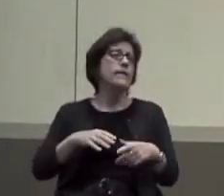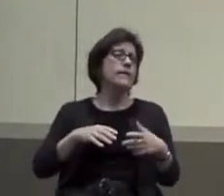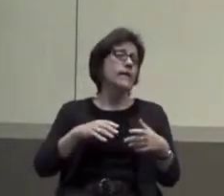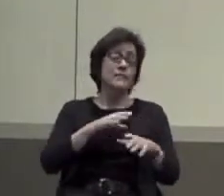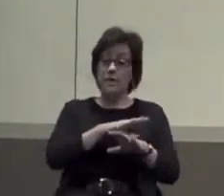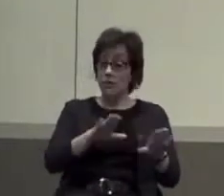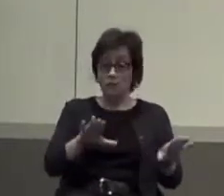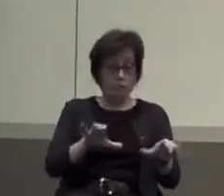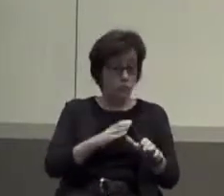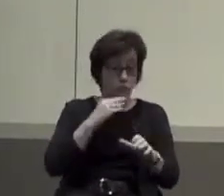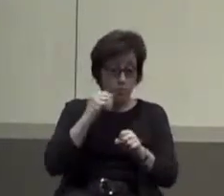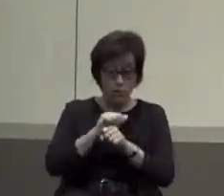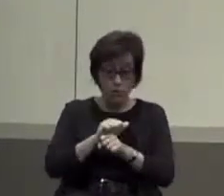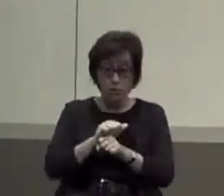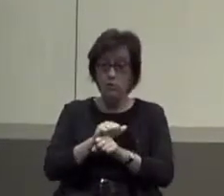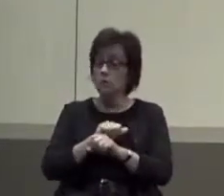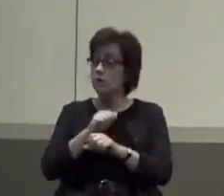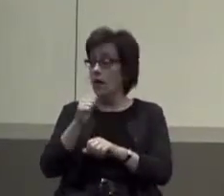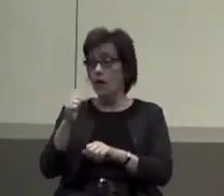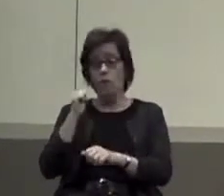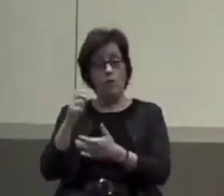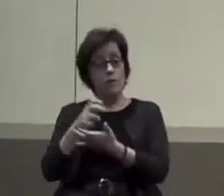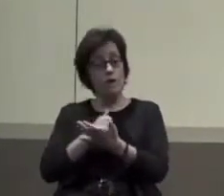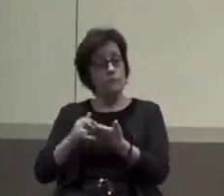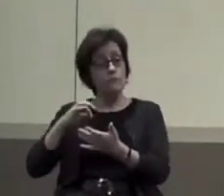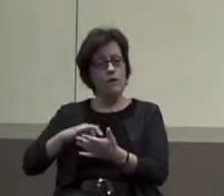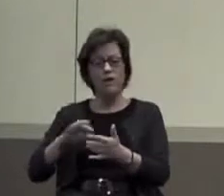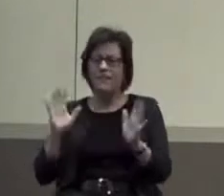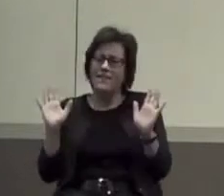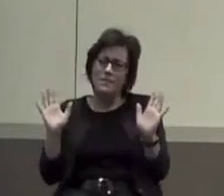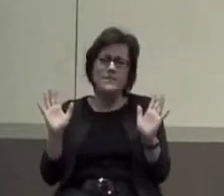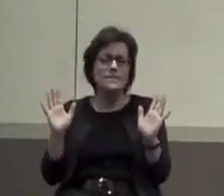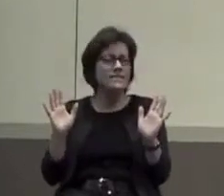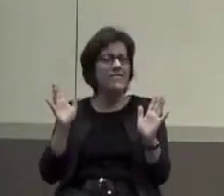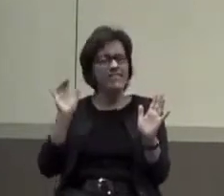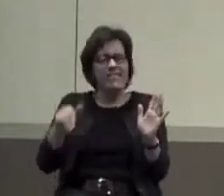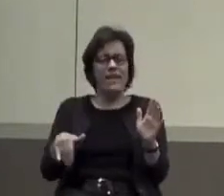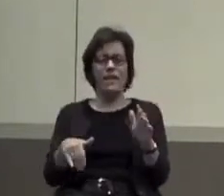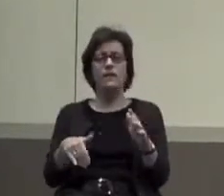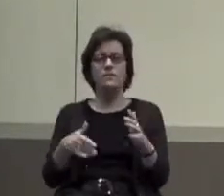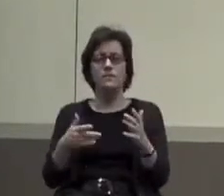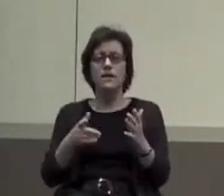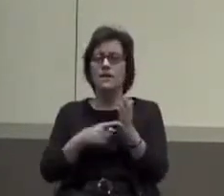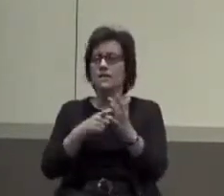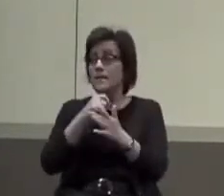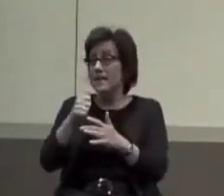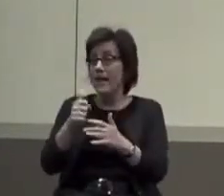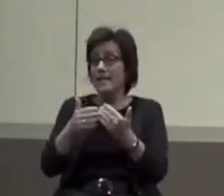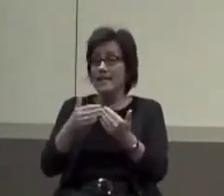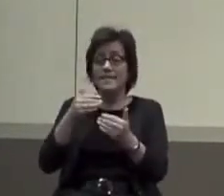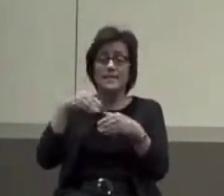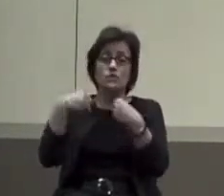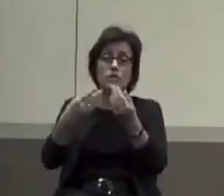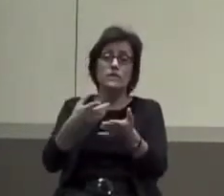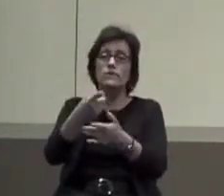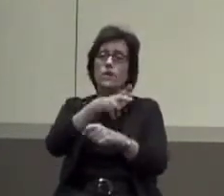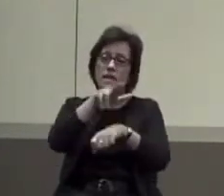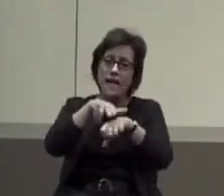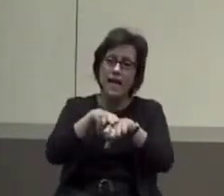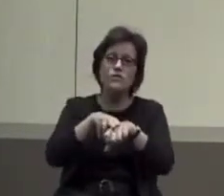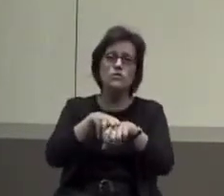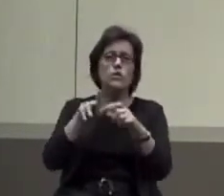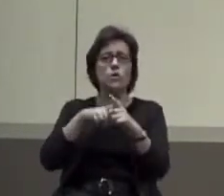then I'm not going to get credit for it. I mean, it's like that. Now, sometimes it's not easy to give you a natural or